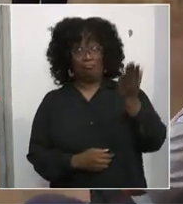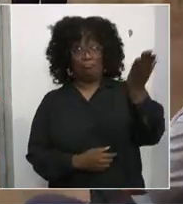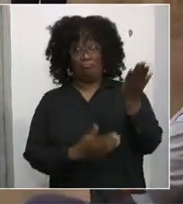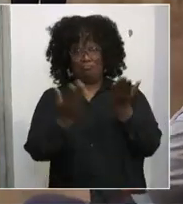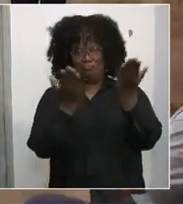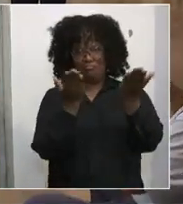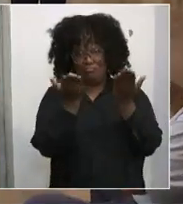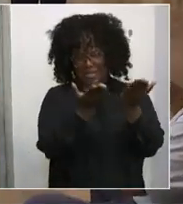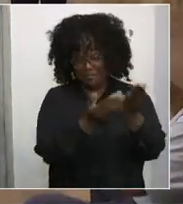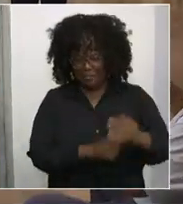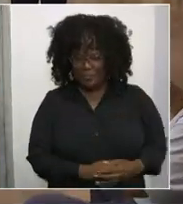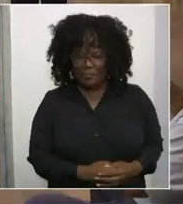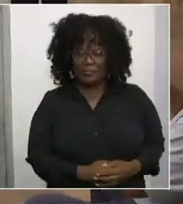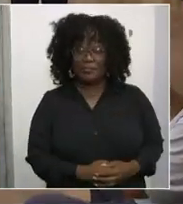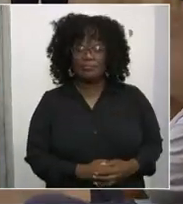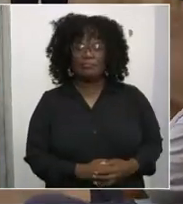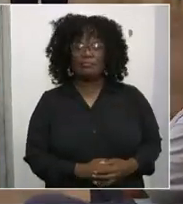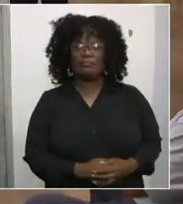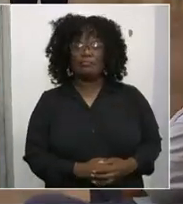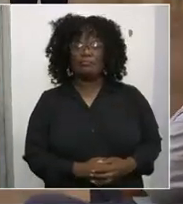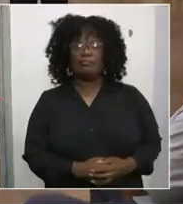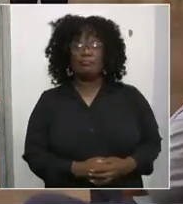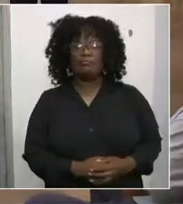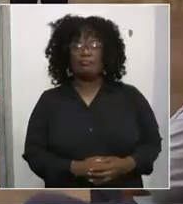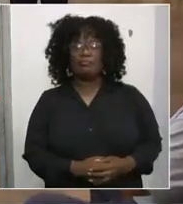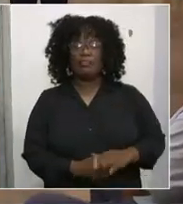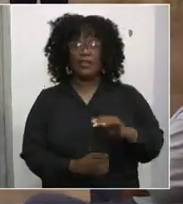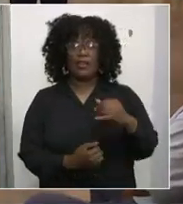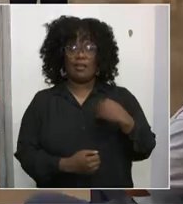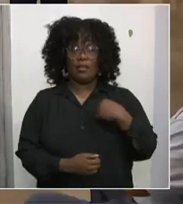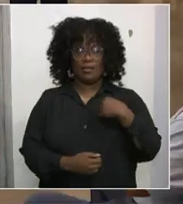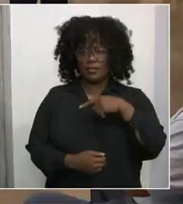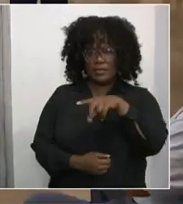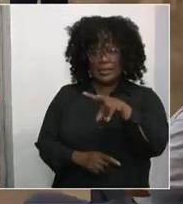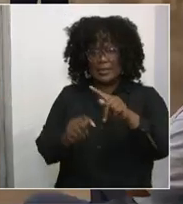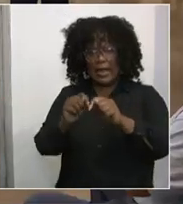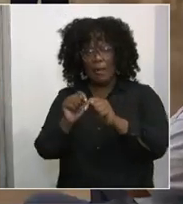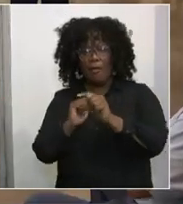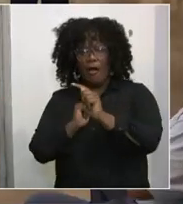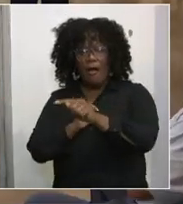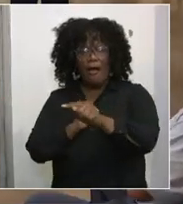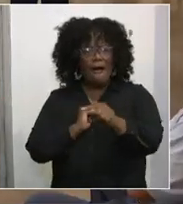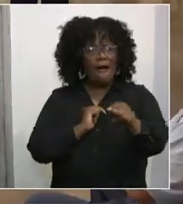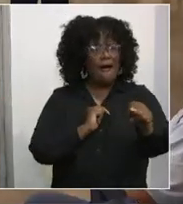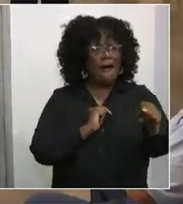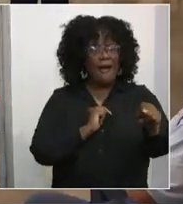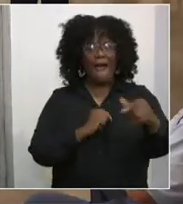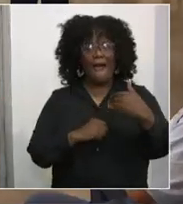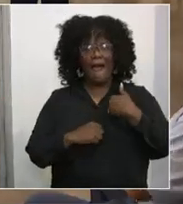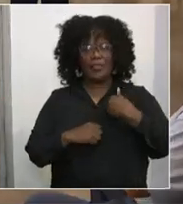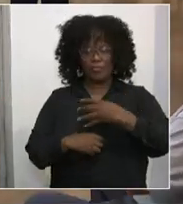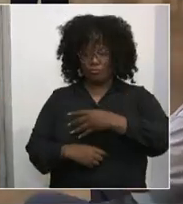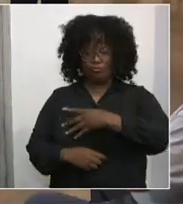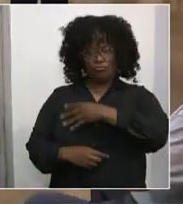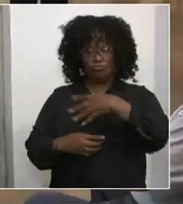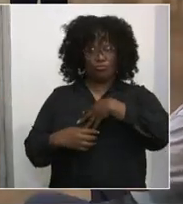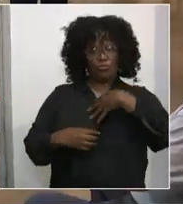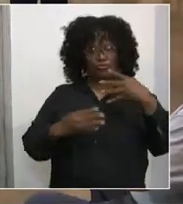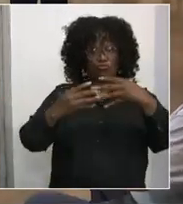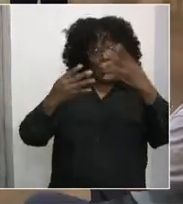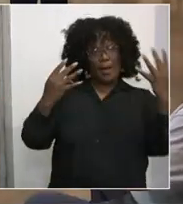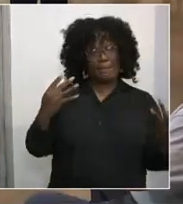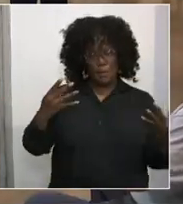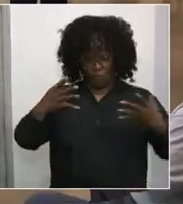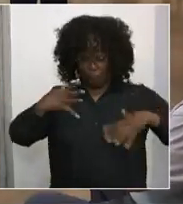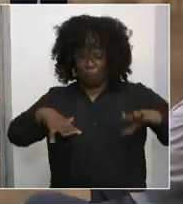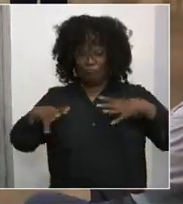I saw Franklin Park decked out in rainbows, so that's fantastic. Japer Bowles, who is the director of